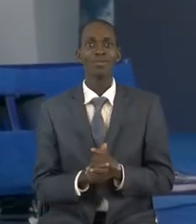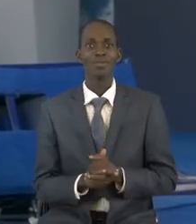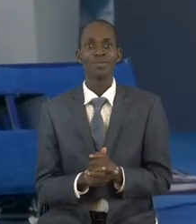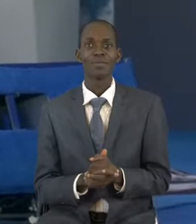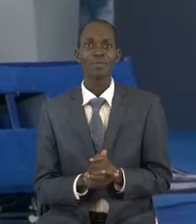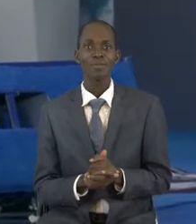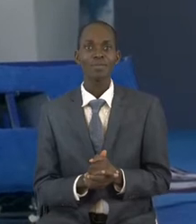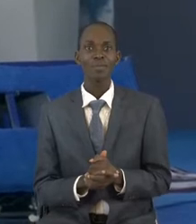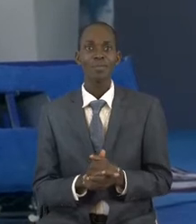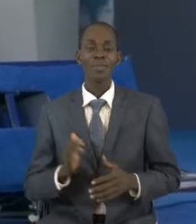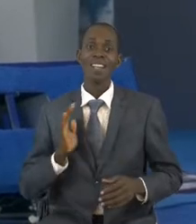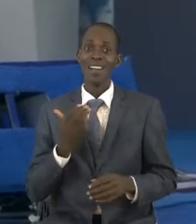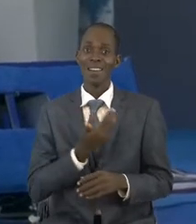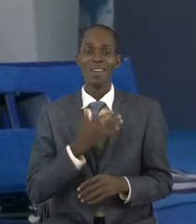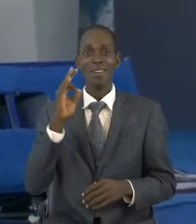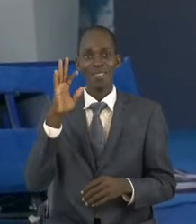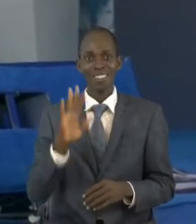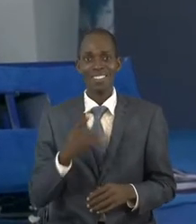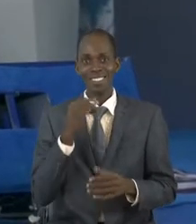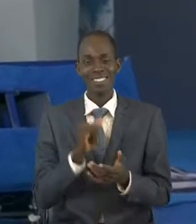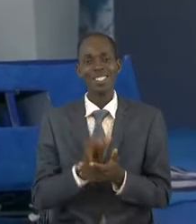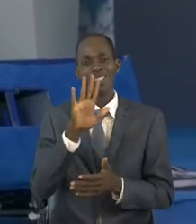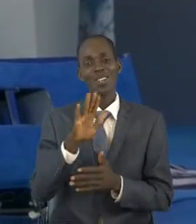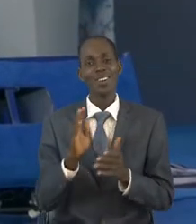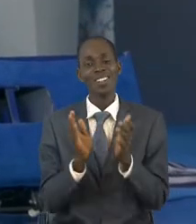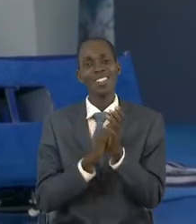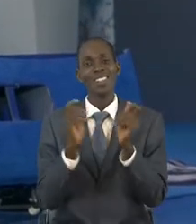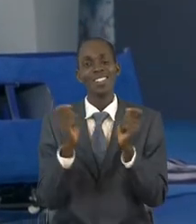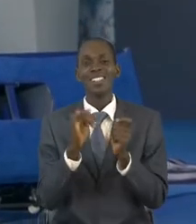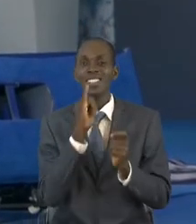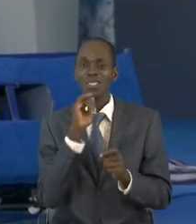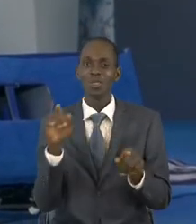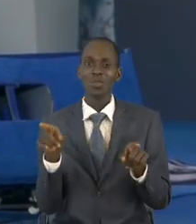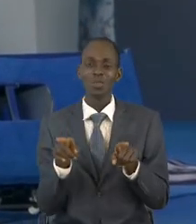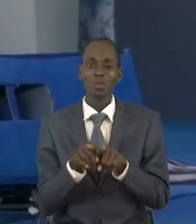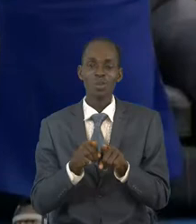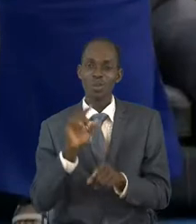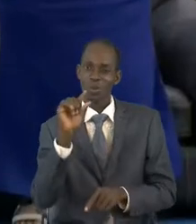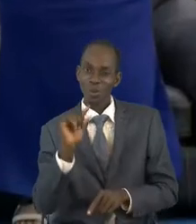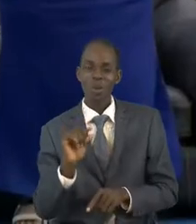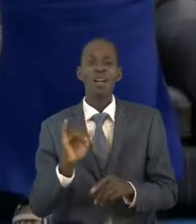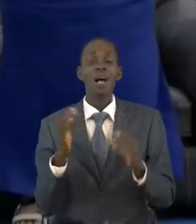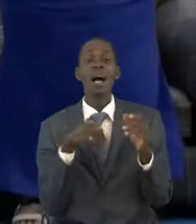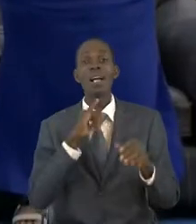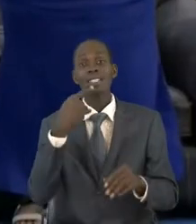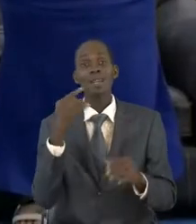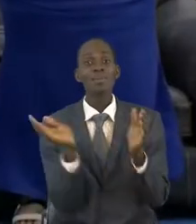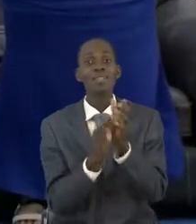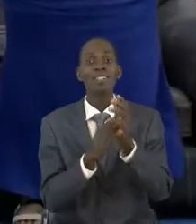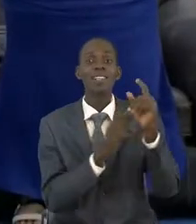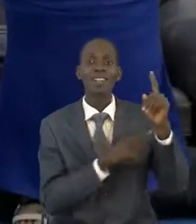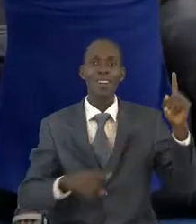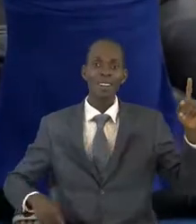Our pastor said, "Your hallelujah is too cold." I said the same thing. I said, "Praise the Lord."